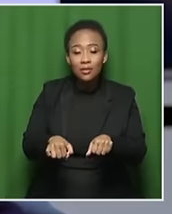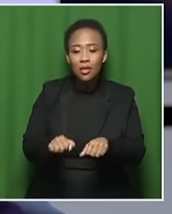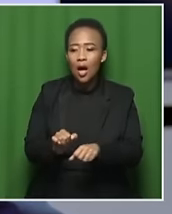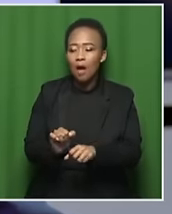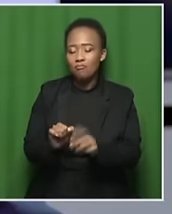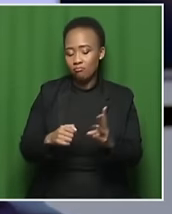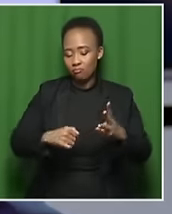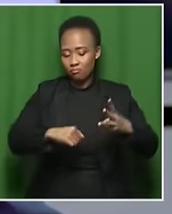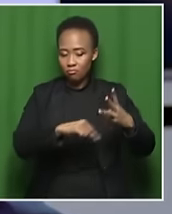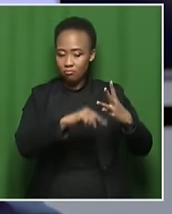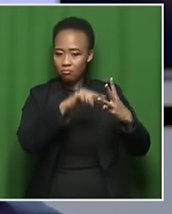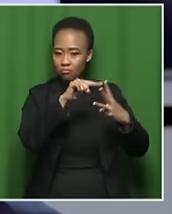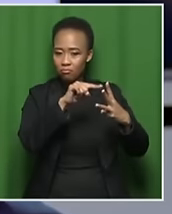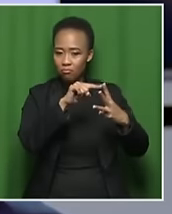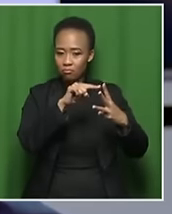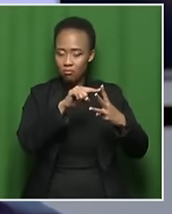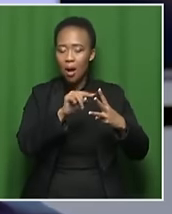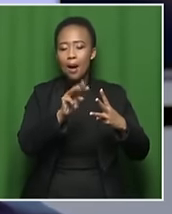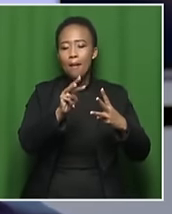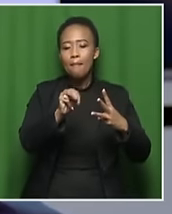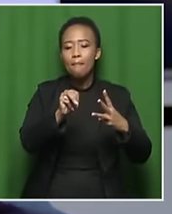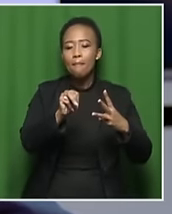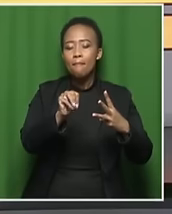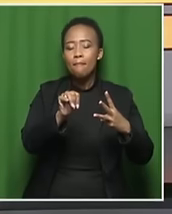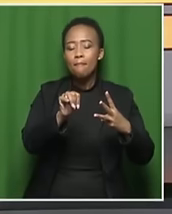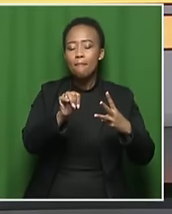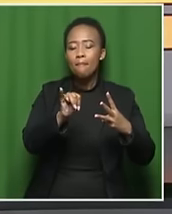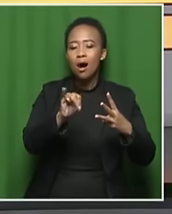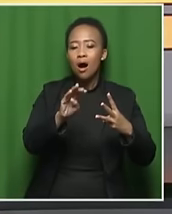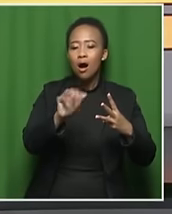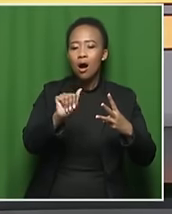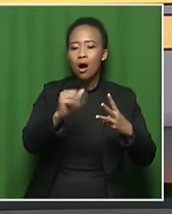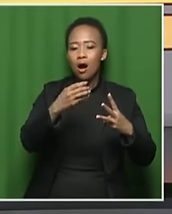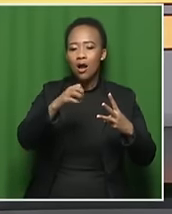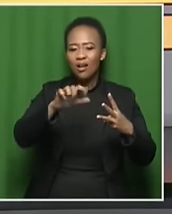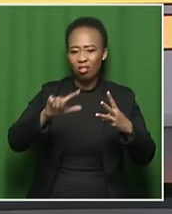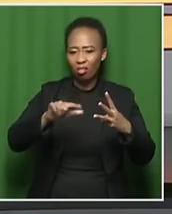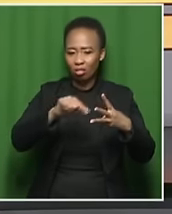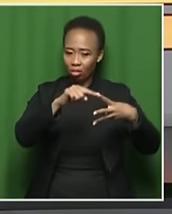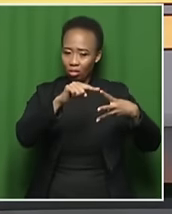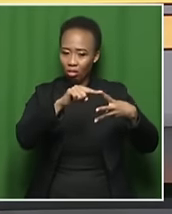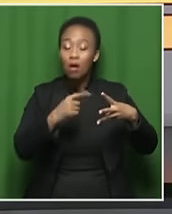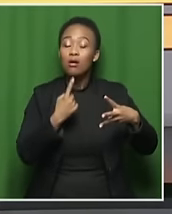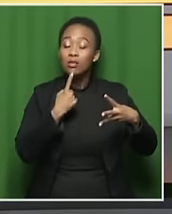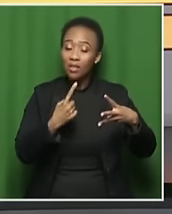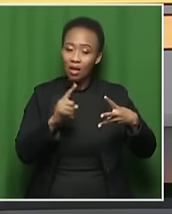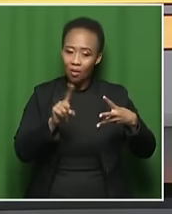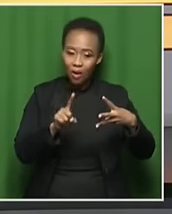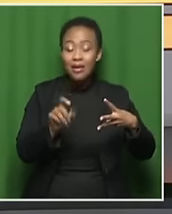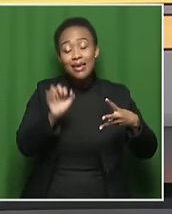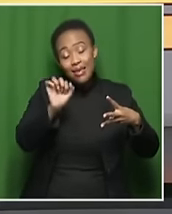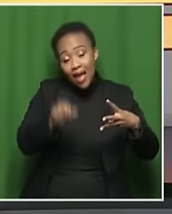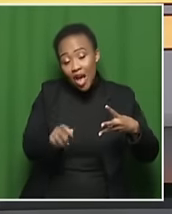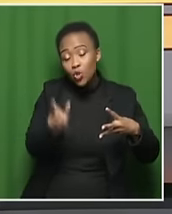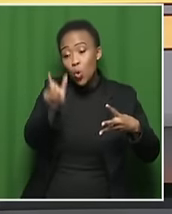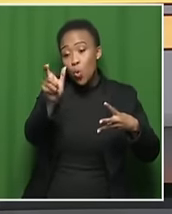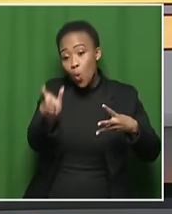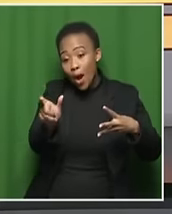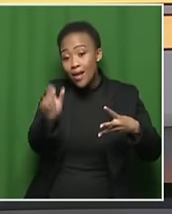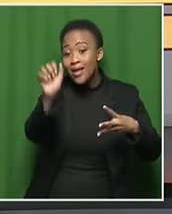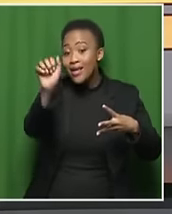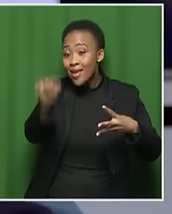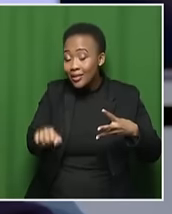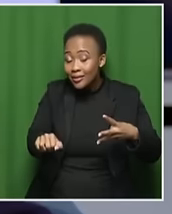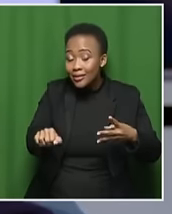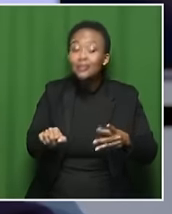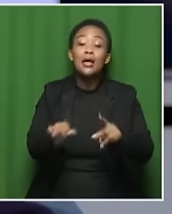says, the issue is not the system or it might be the wording on the act, but it's not the